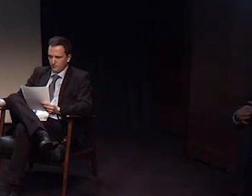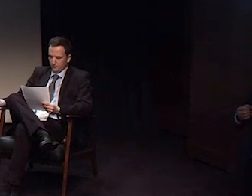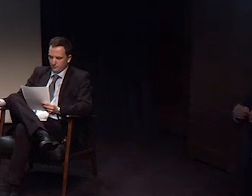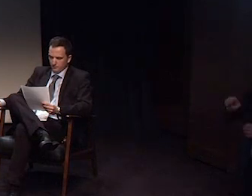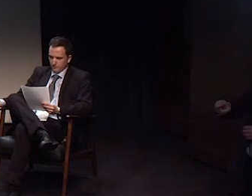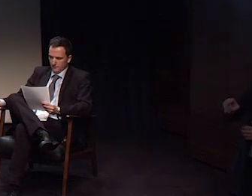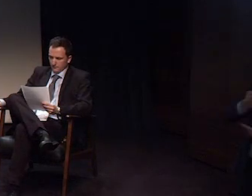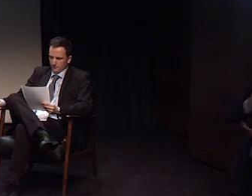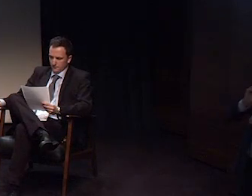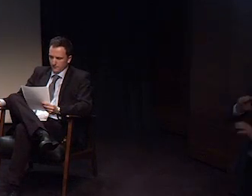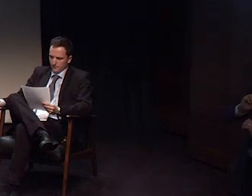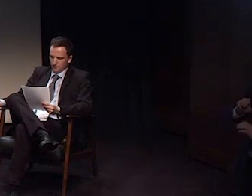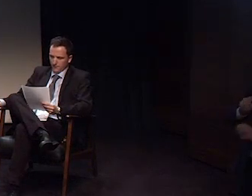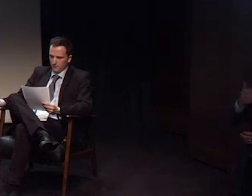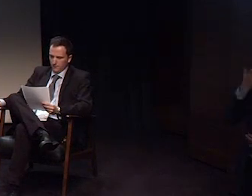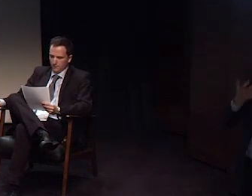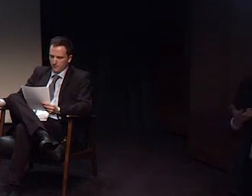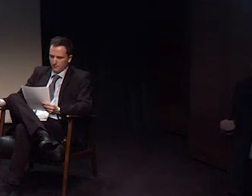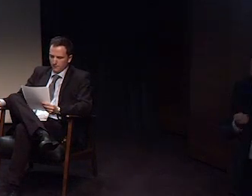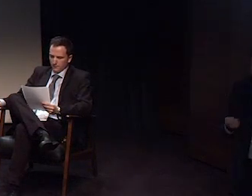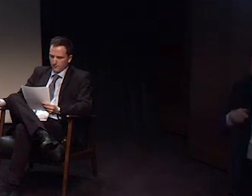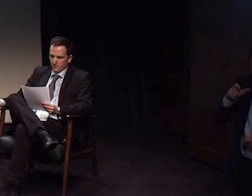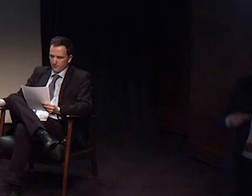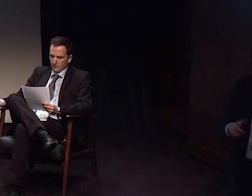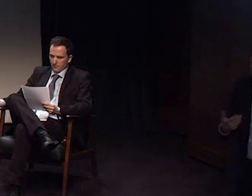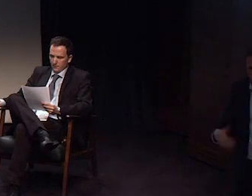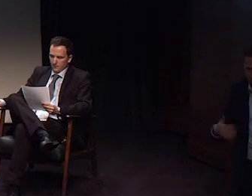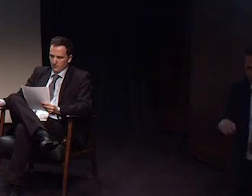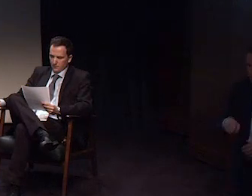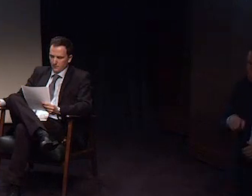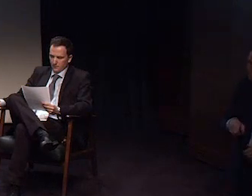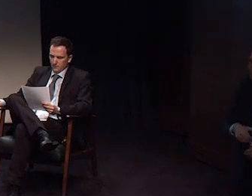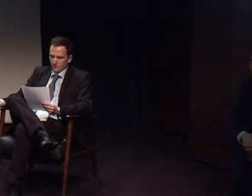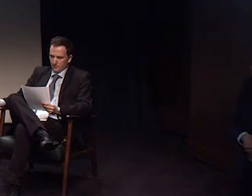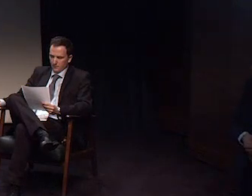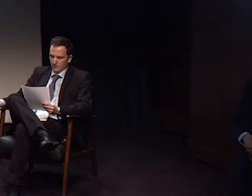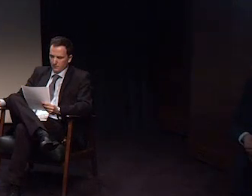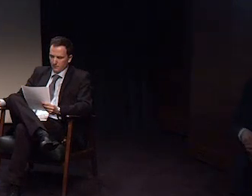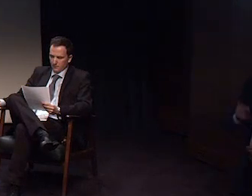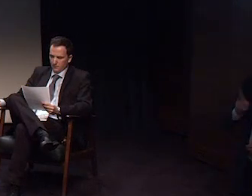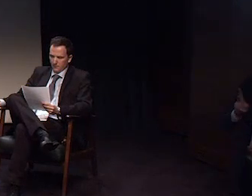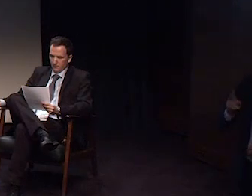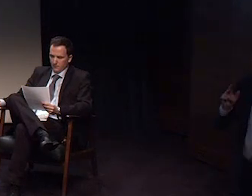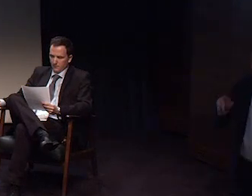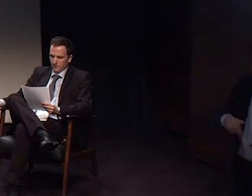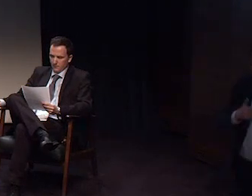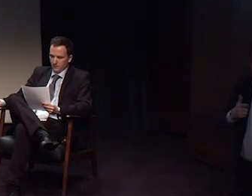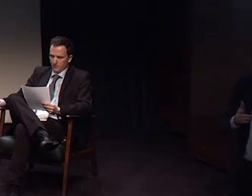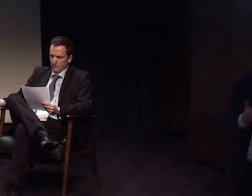works fine, sometimes no. And for most of them, it was the first time they called